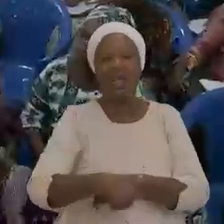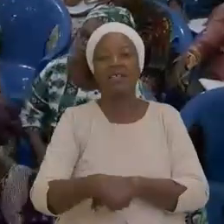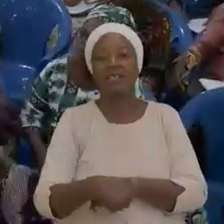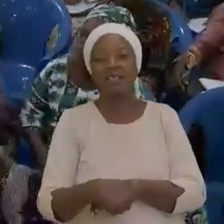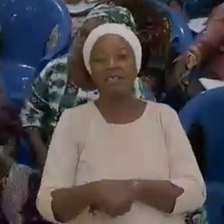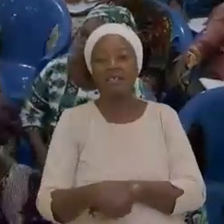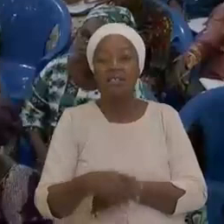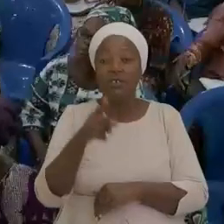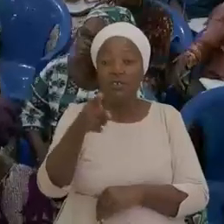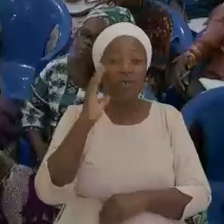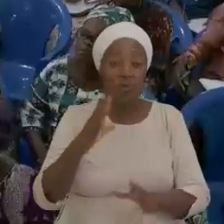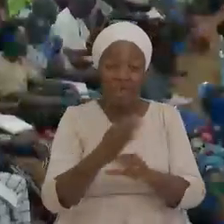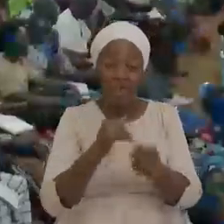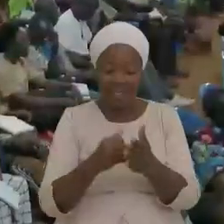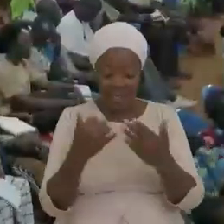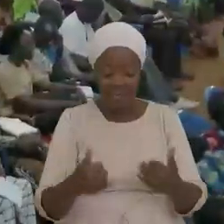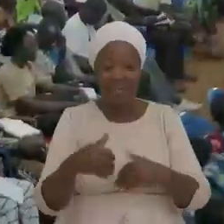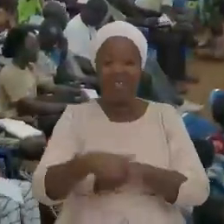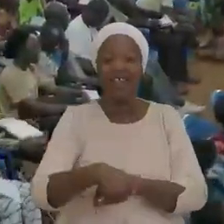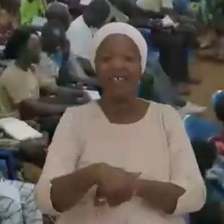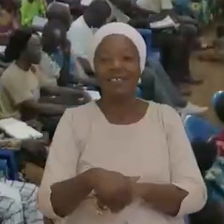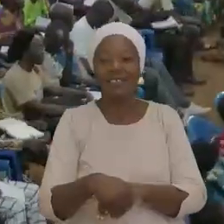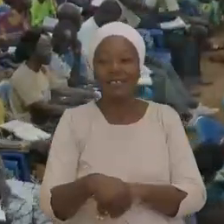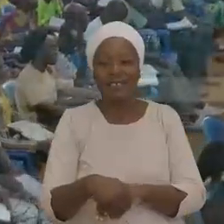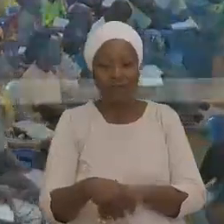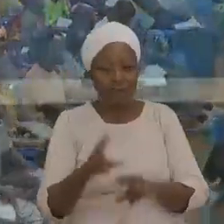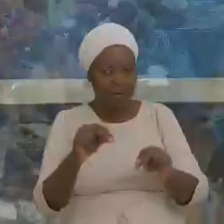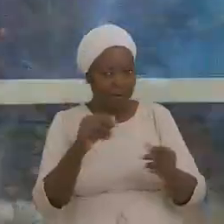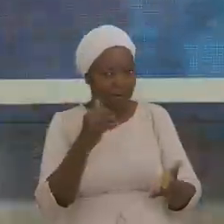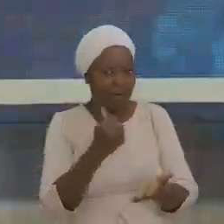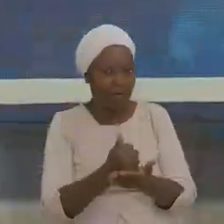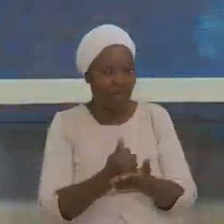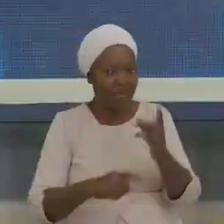will get it tonight. There's no amen.